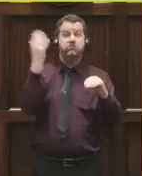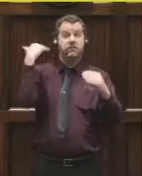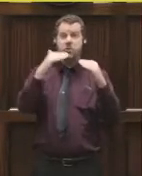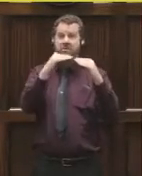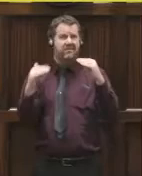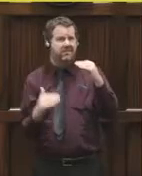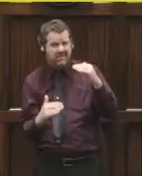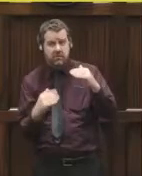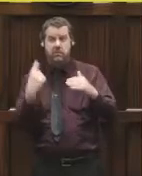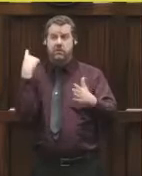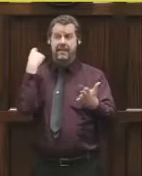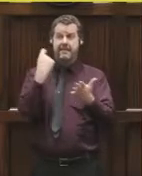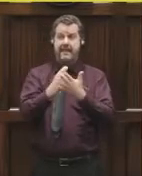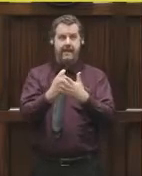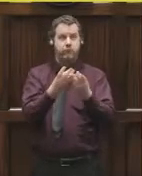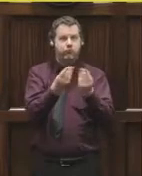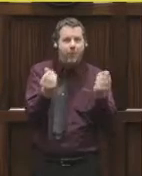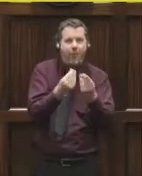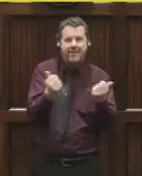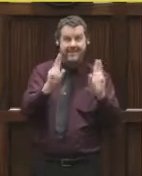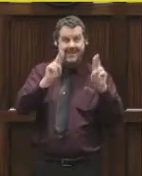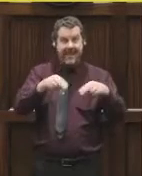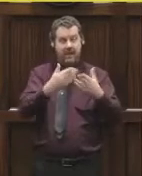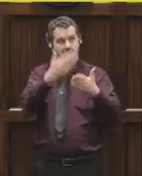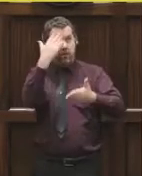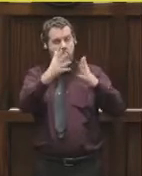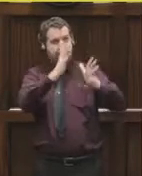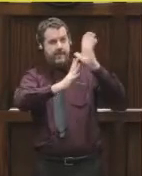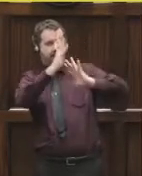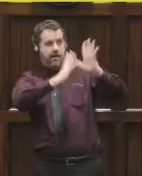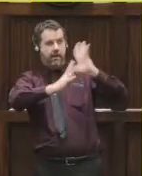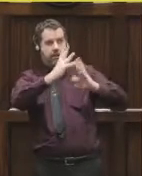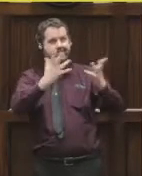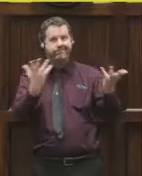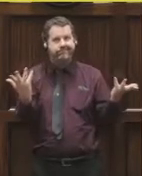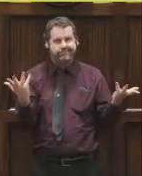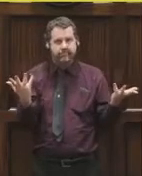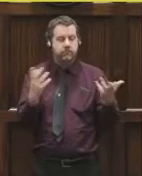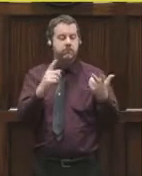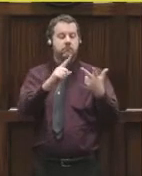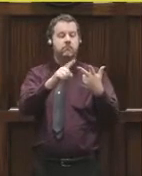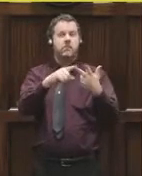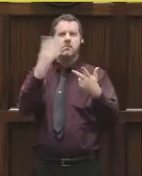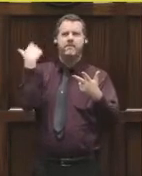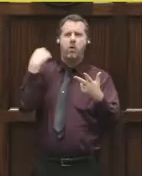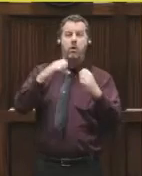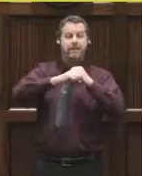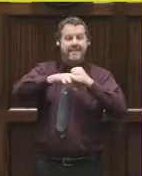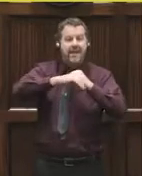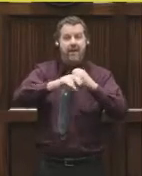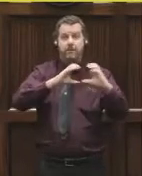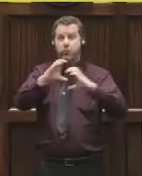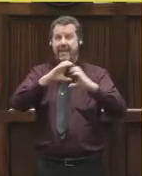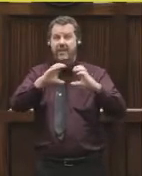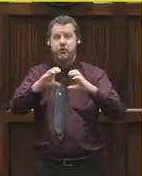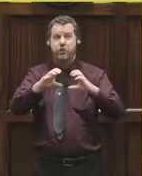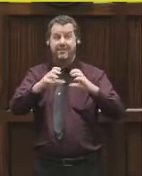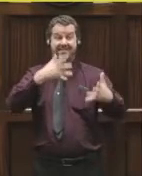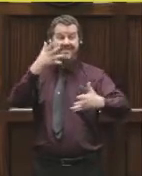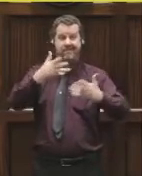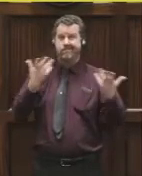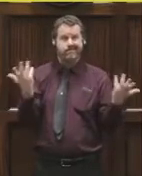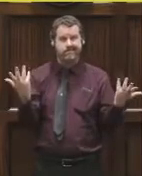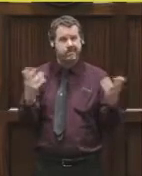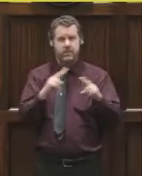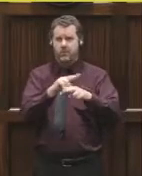resources to learn through sign language, lack of access to media communications because there's not enough